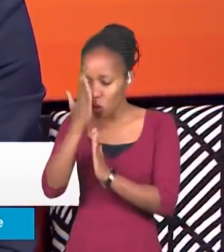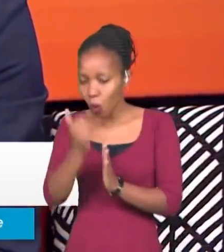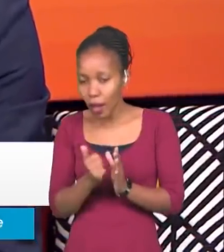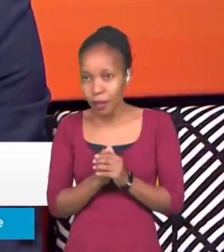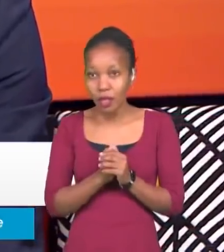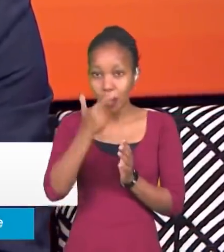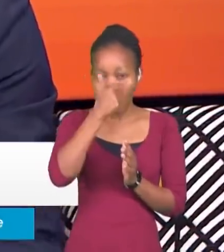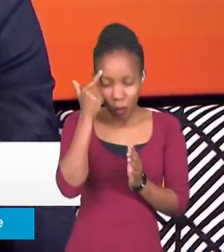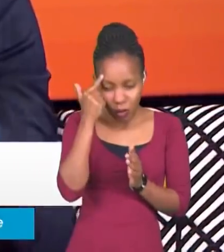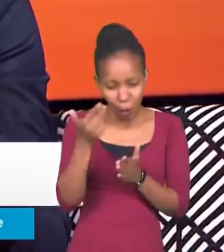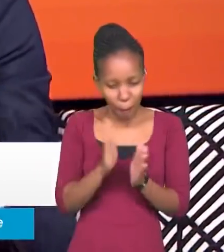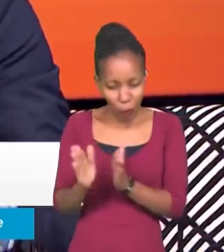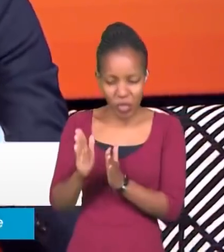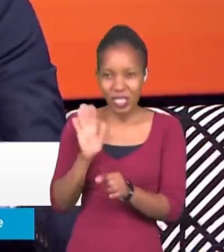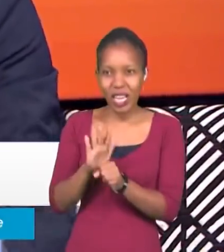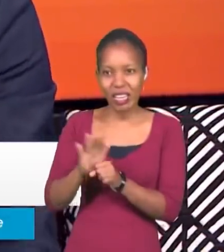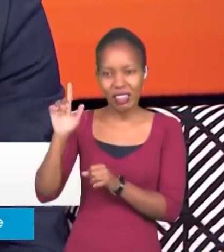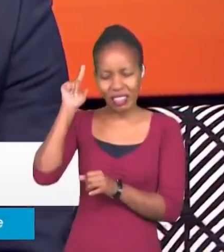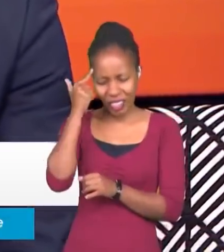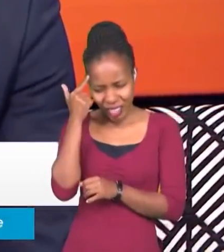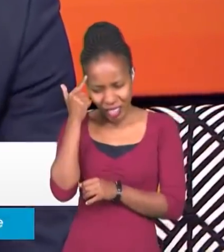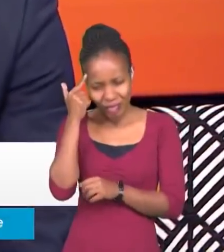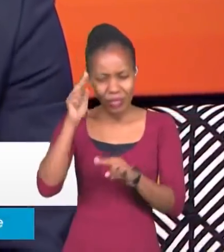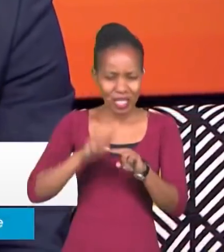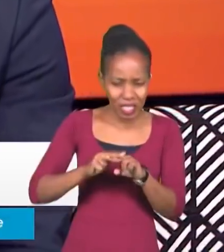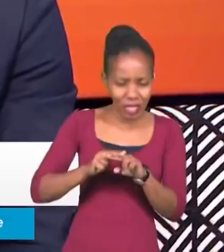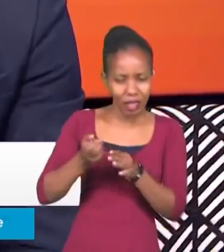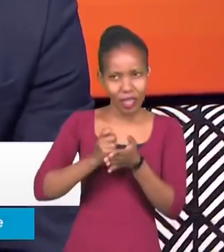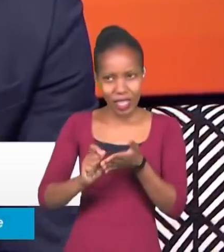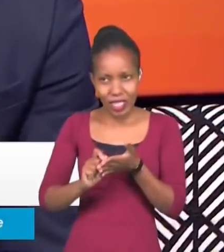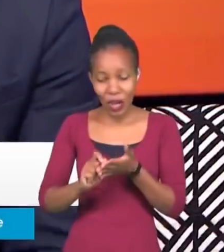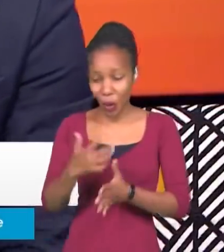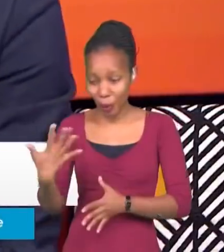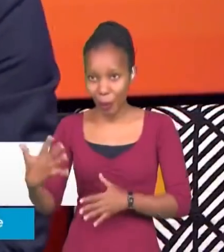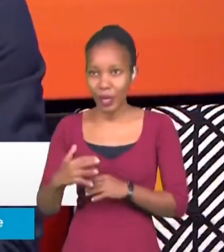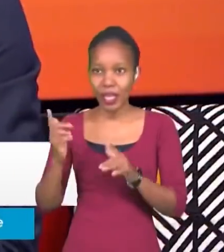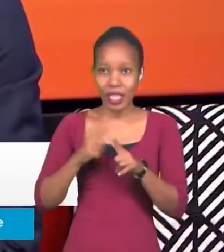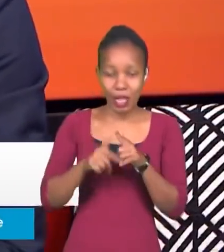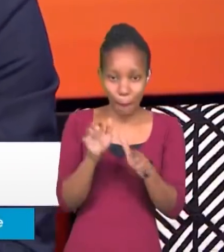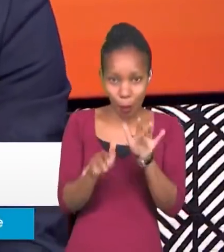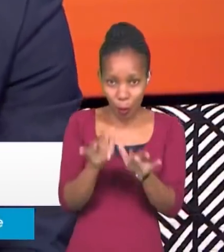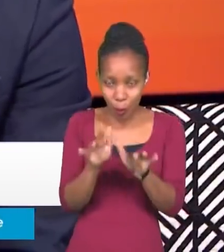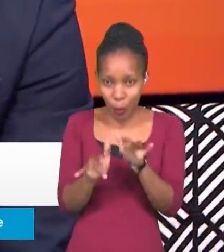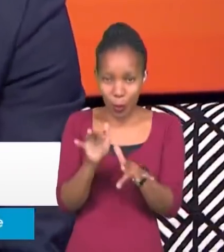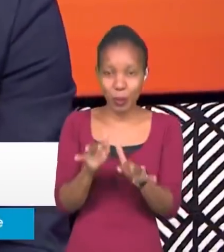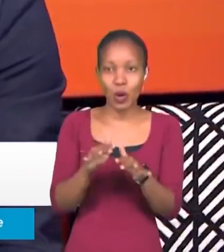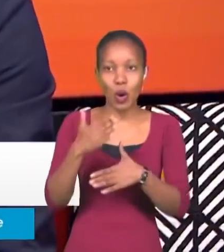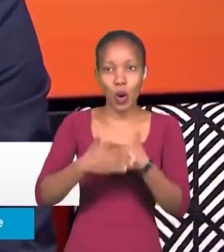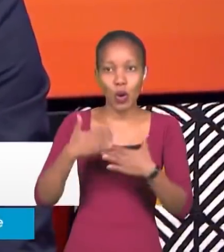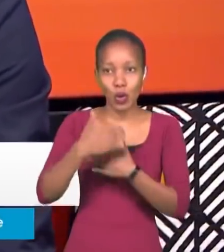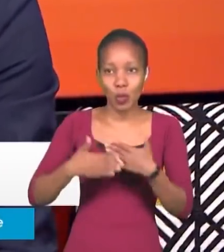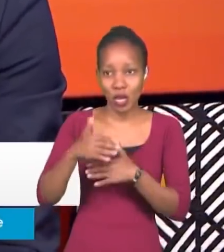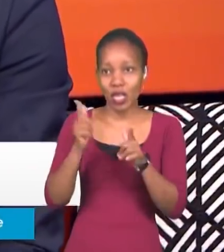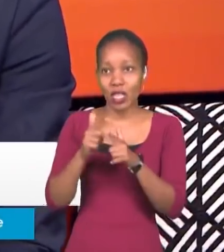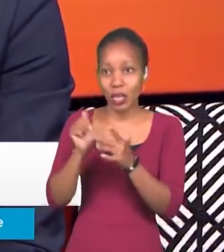because it's a process. Yes. Thinking, sitting down, writing on paper, maybe typing on that for that matter. Yeah.